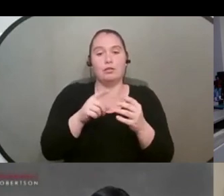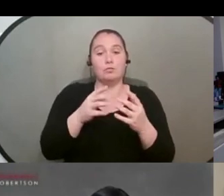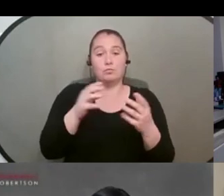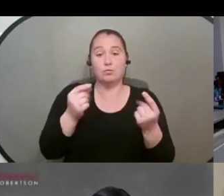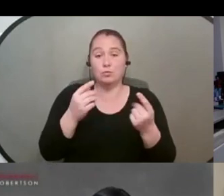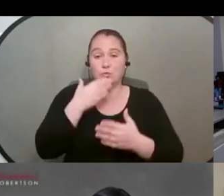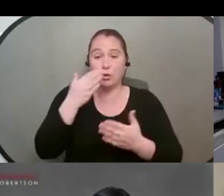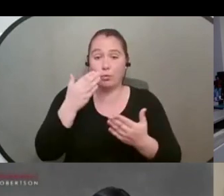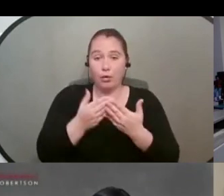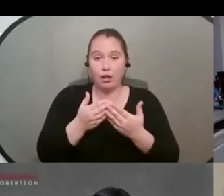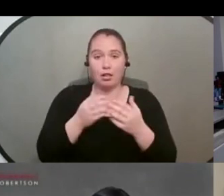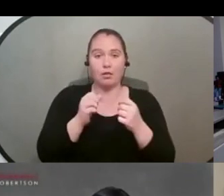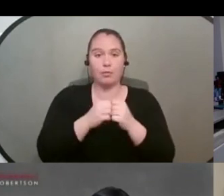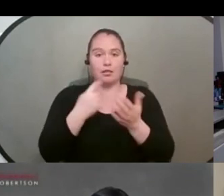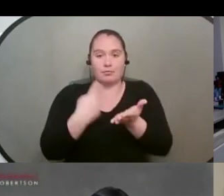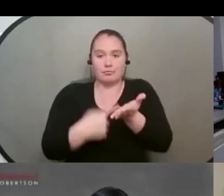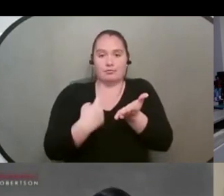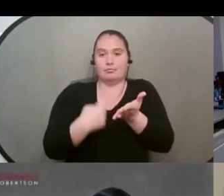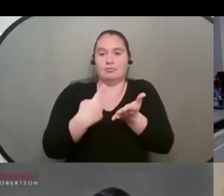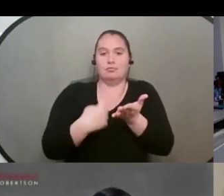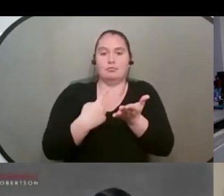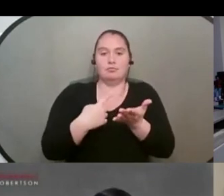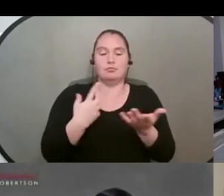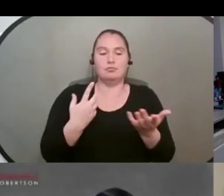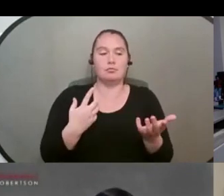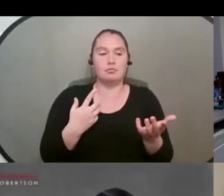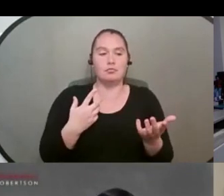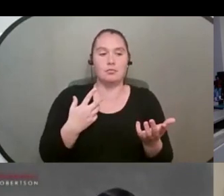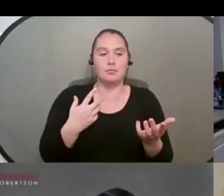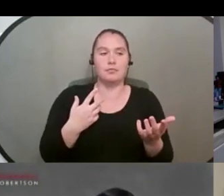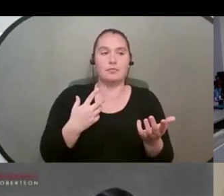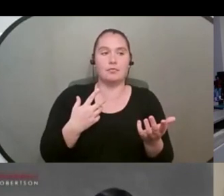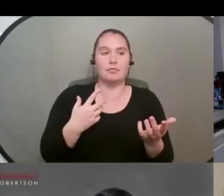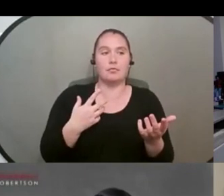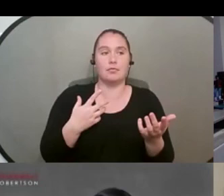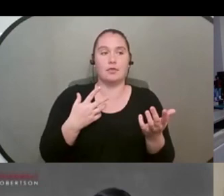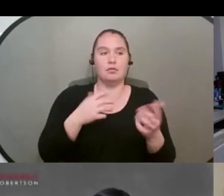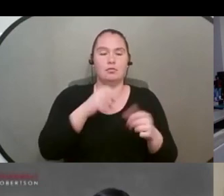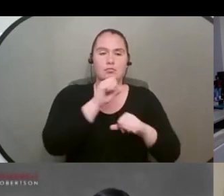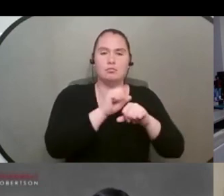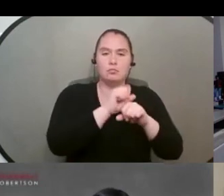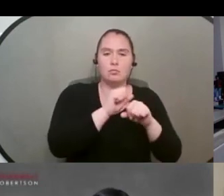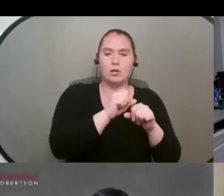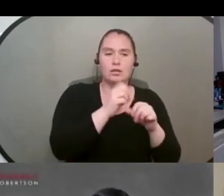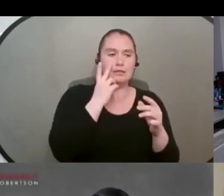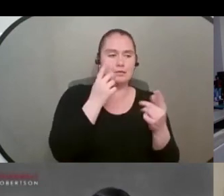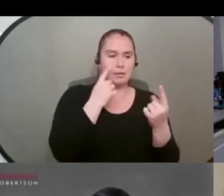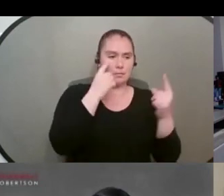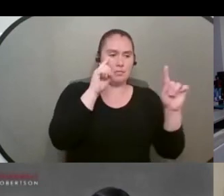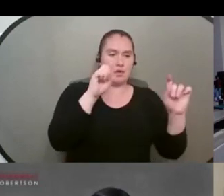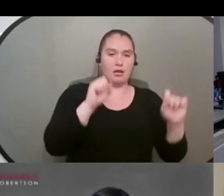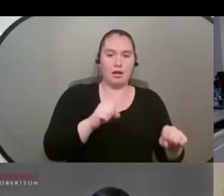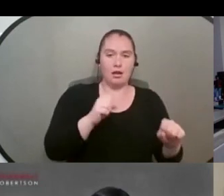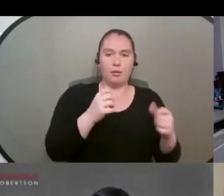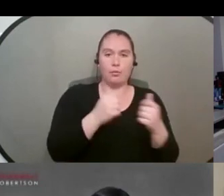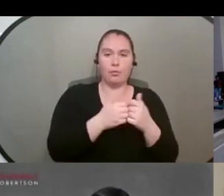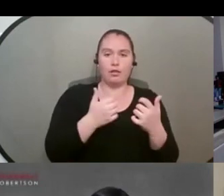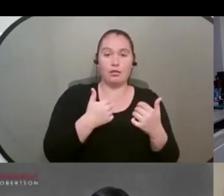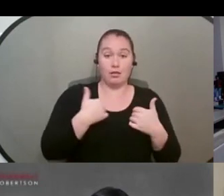our discussion of working with what we have, consolidating and really just kind of